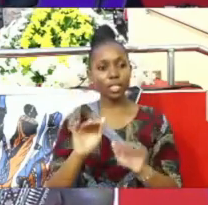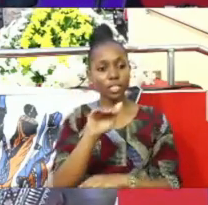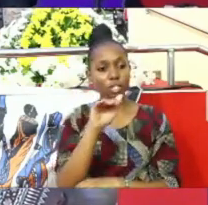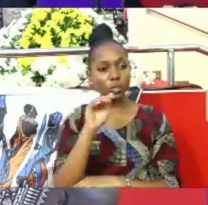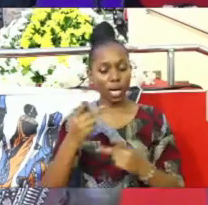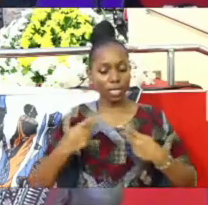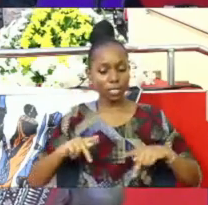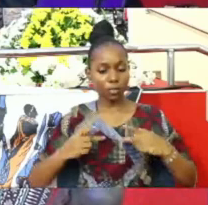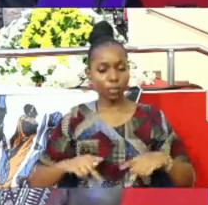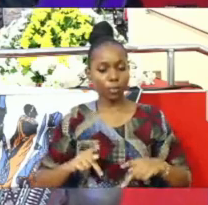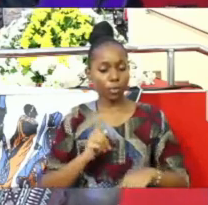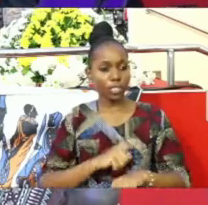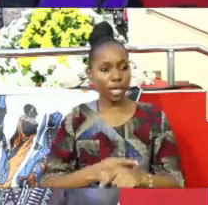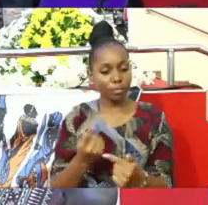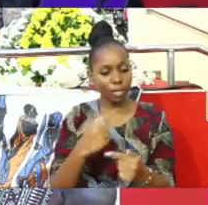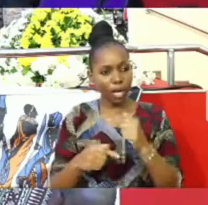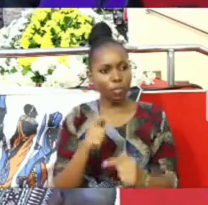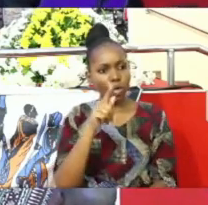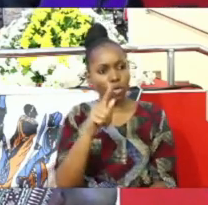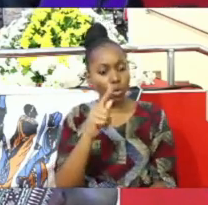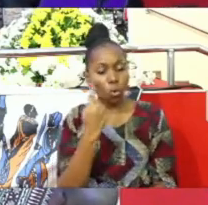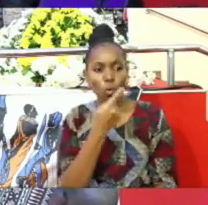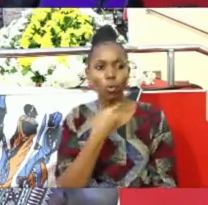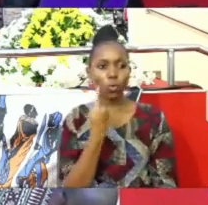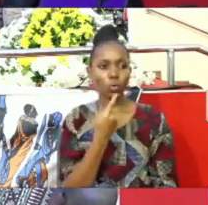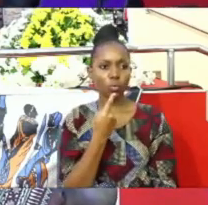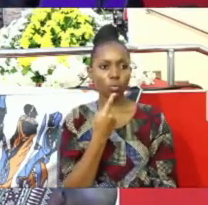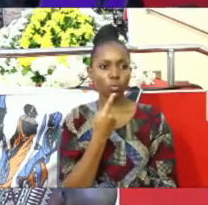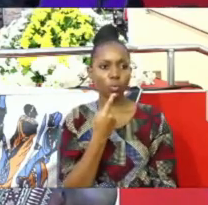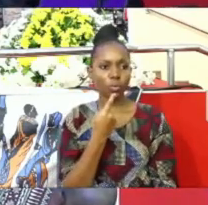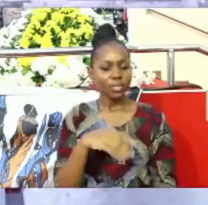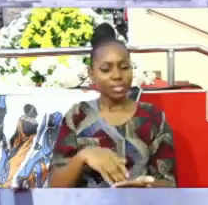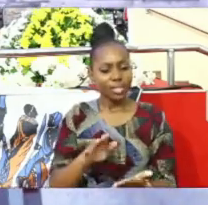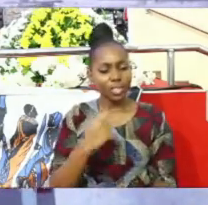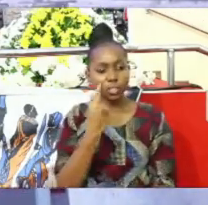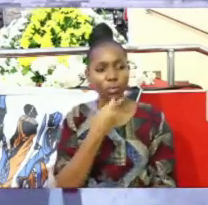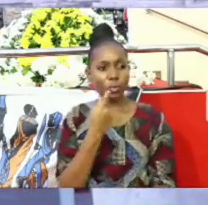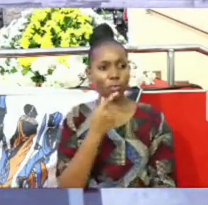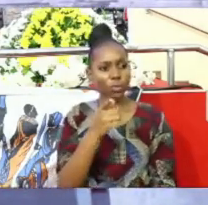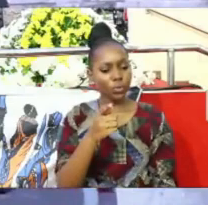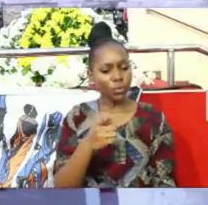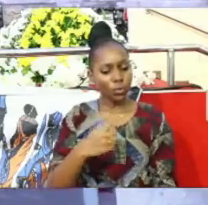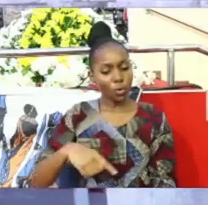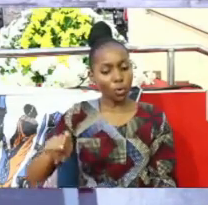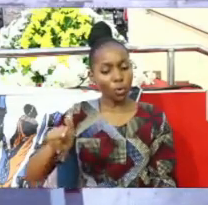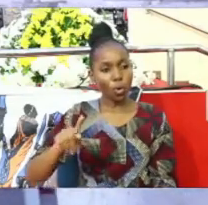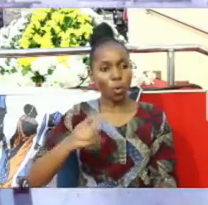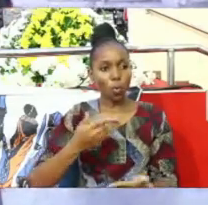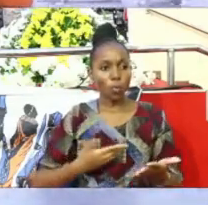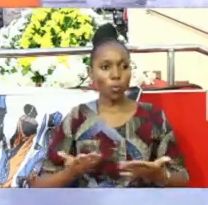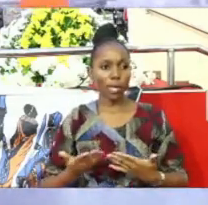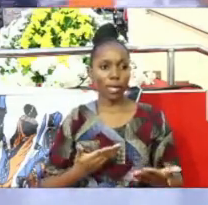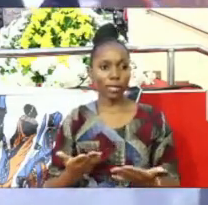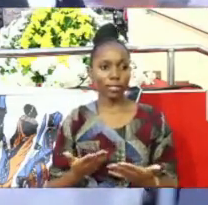vizuri kuuliza watu vile wanakuja. Who are you? Wewe ni nani? Who have sent you? Nani amekutuma? Where are you going? Unaenda wapi? Because it